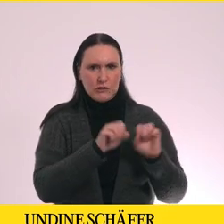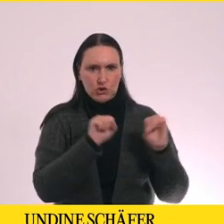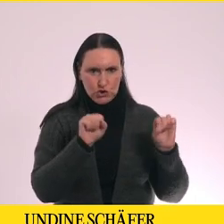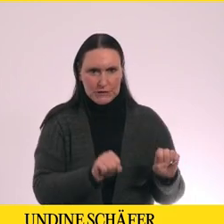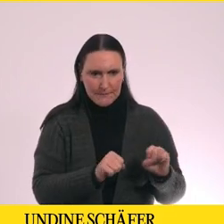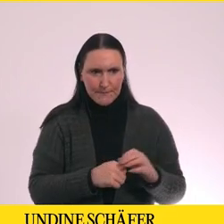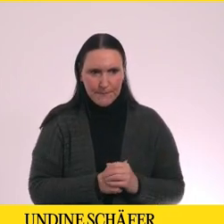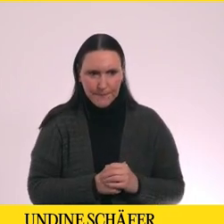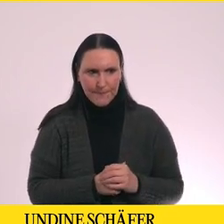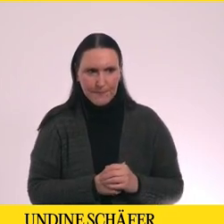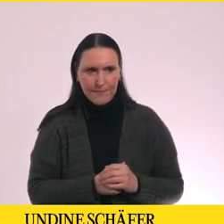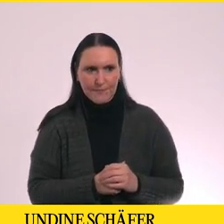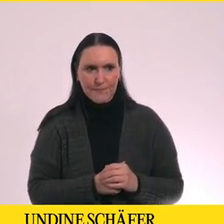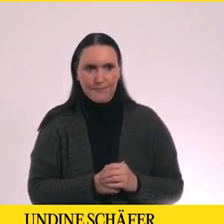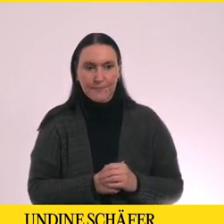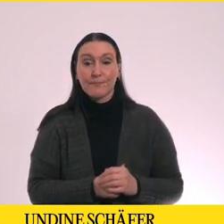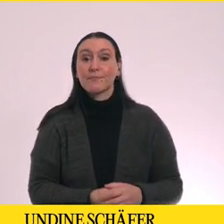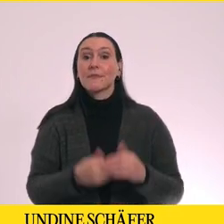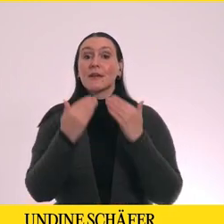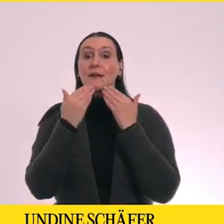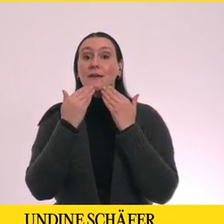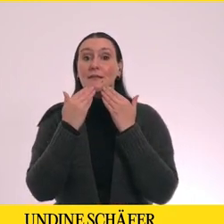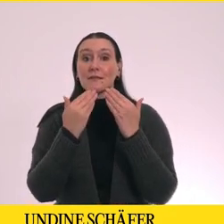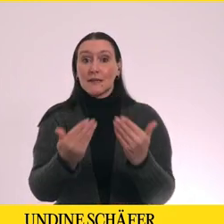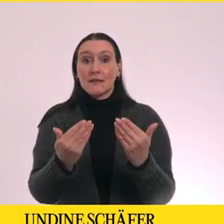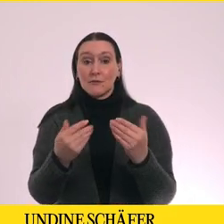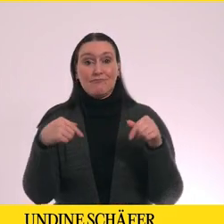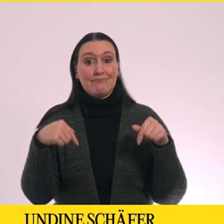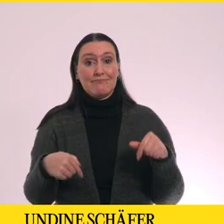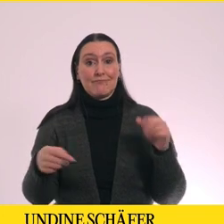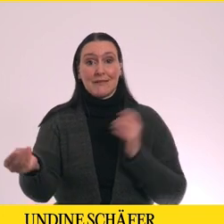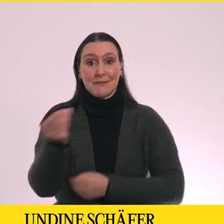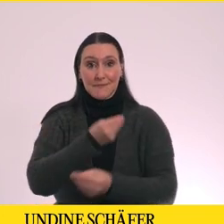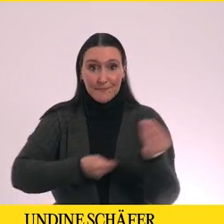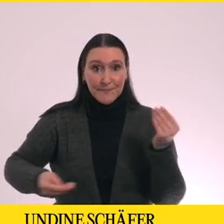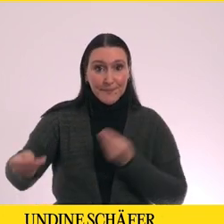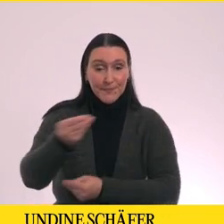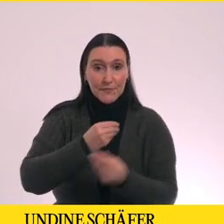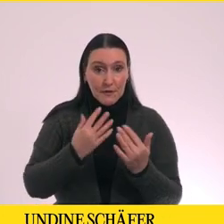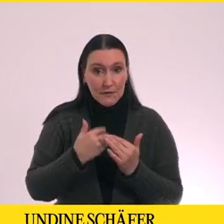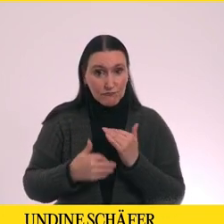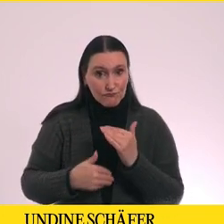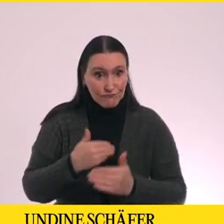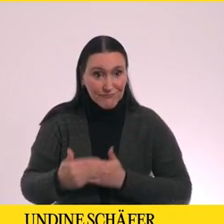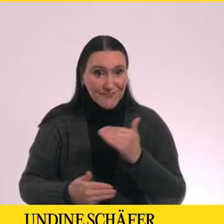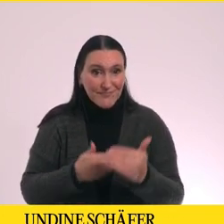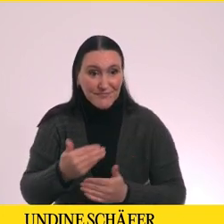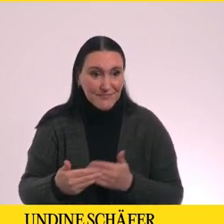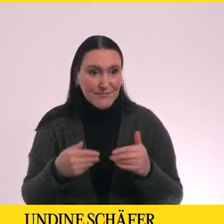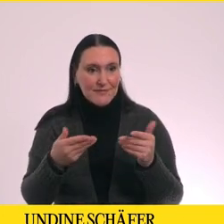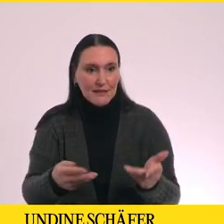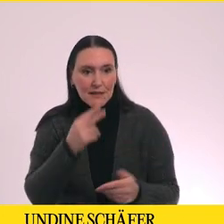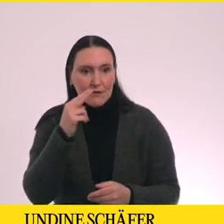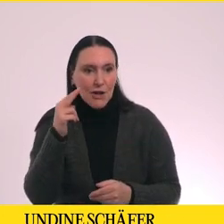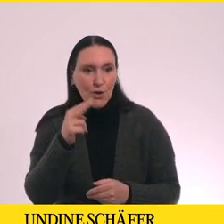So this is the end of the conversation. I wonder if we can just go back to end with what Carl has produced